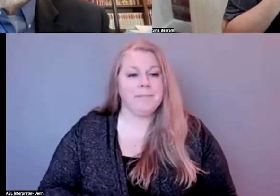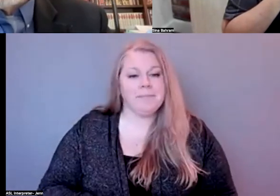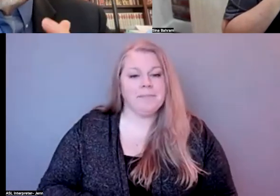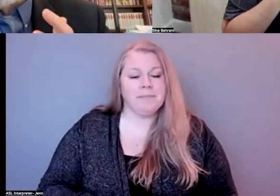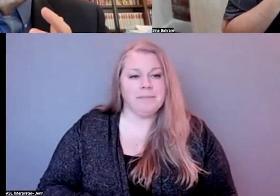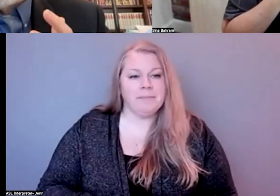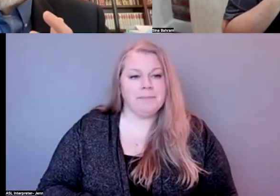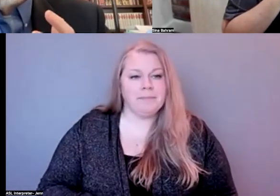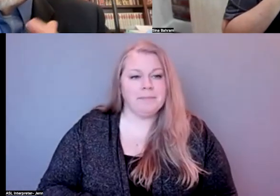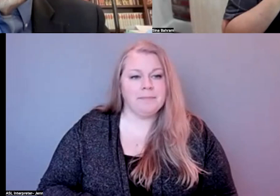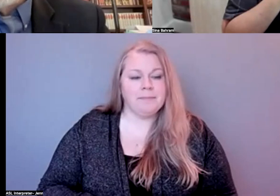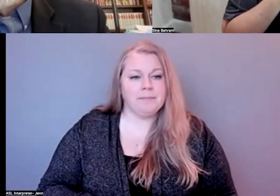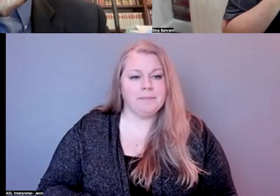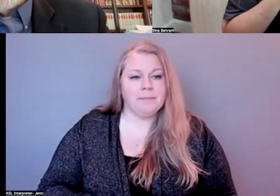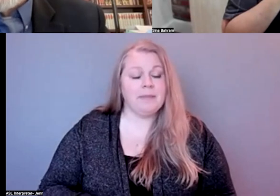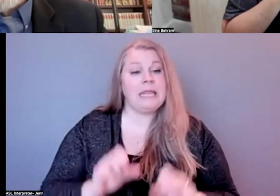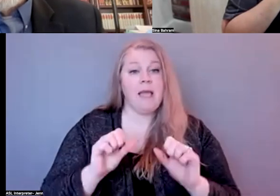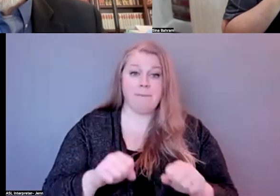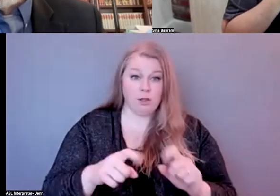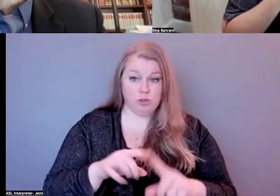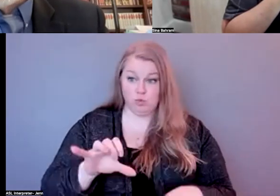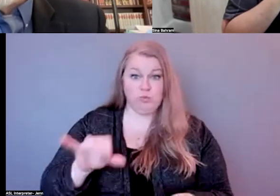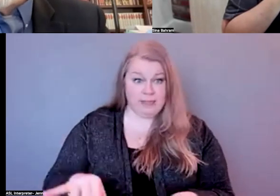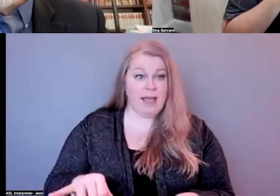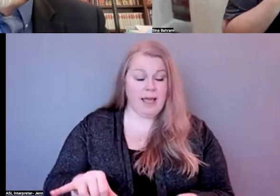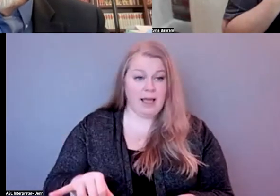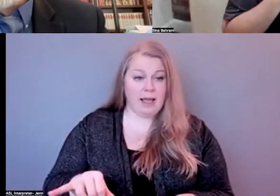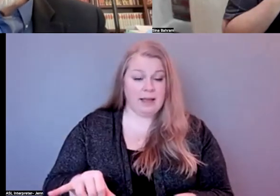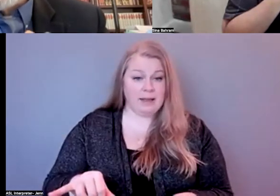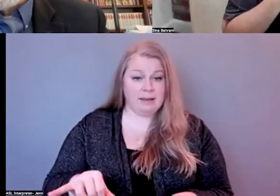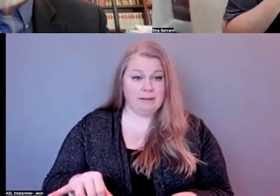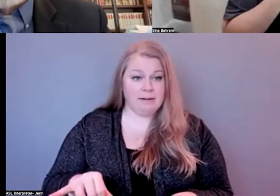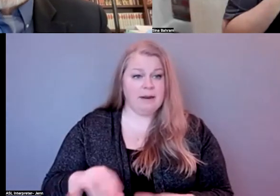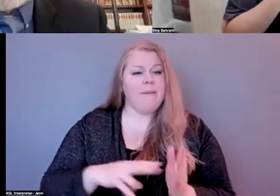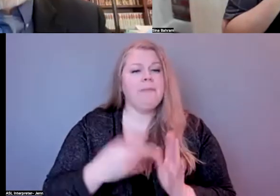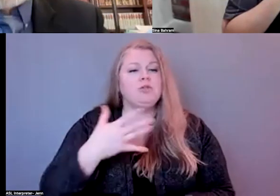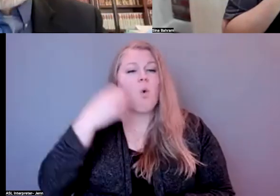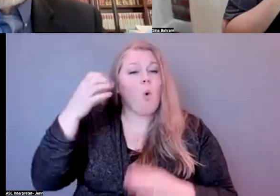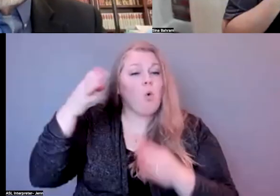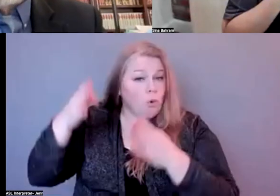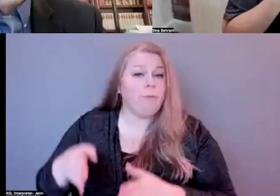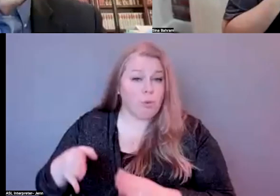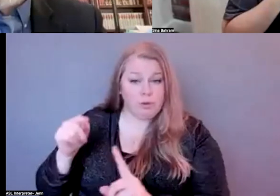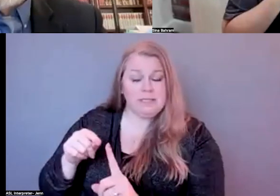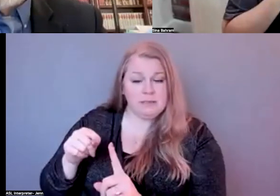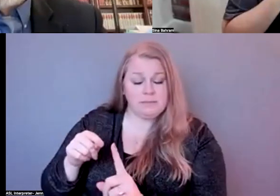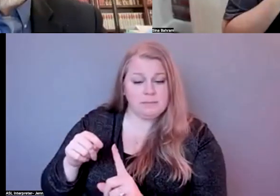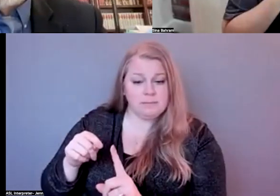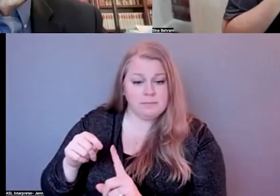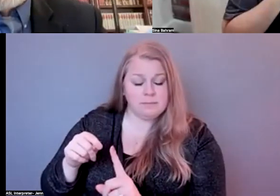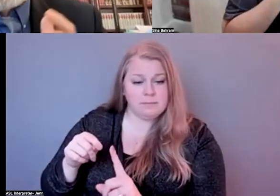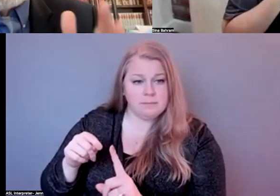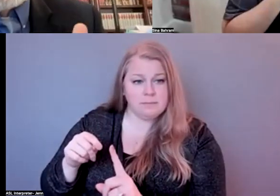The ability to do that now means that an older person, for example, when